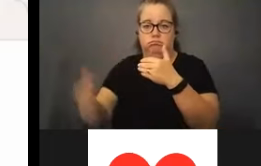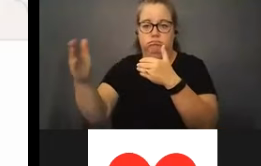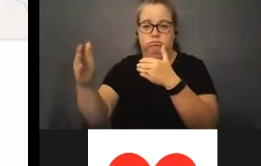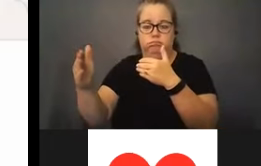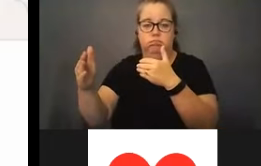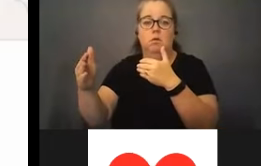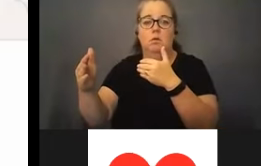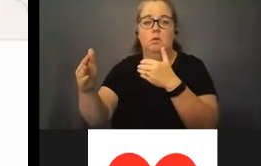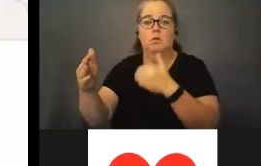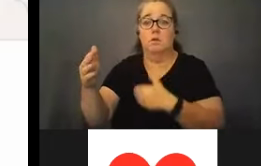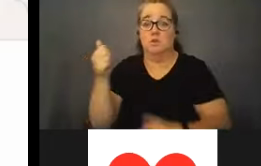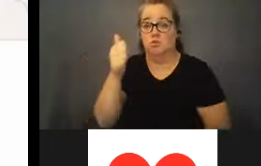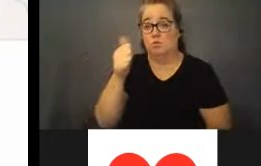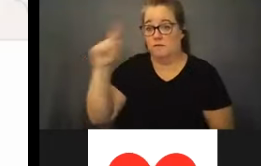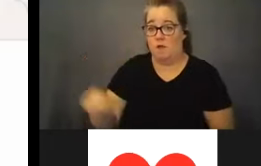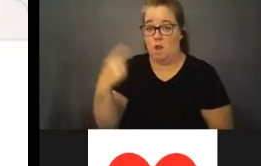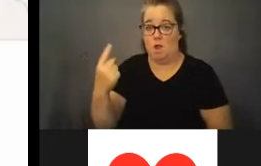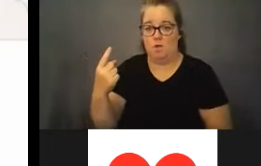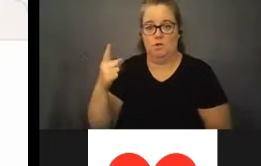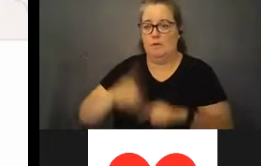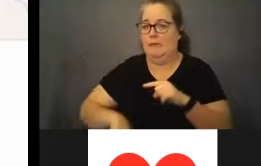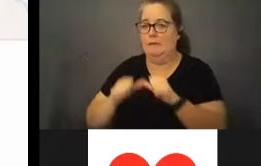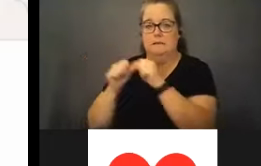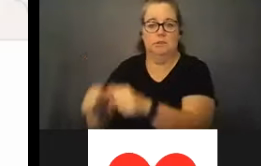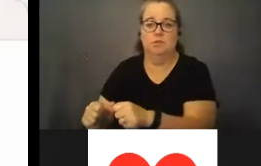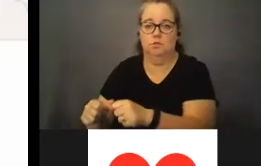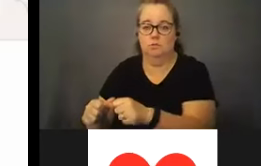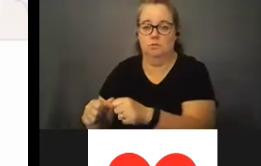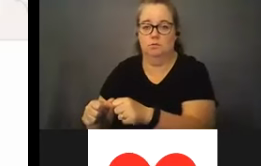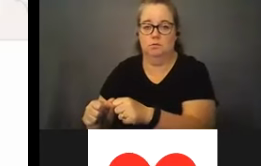You are alone and too tired to continue.